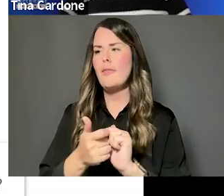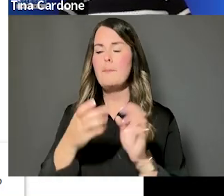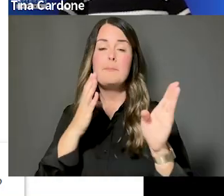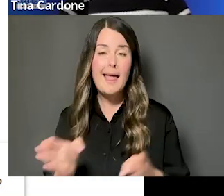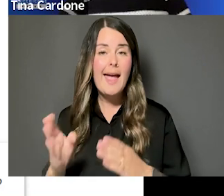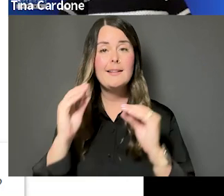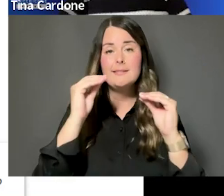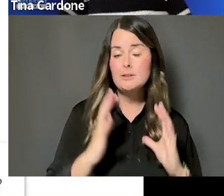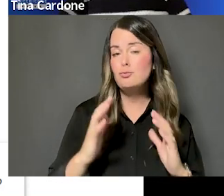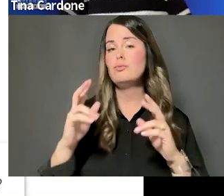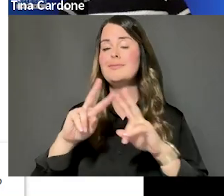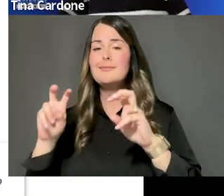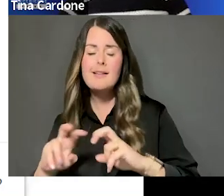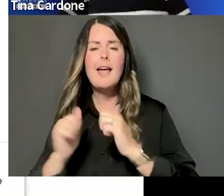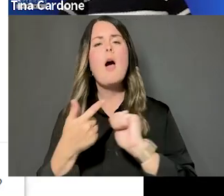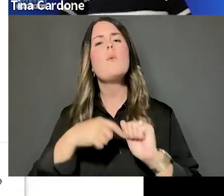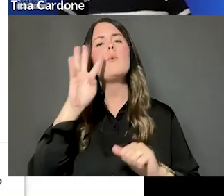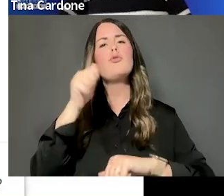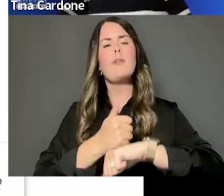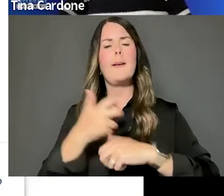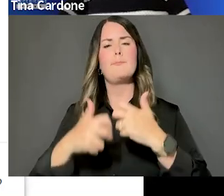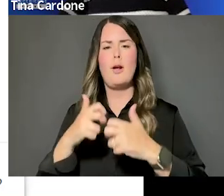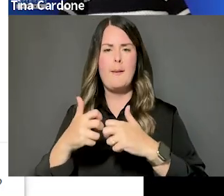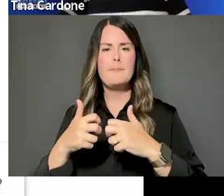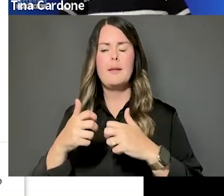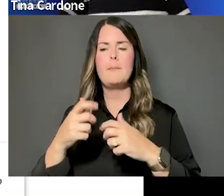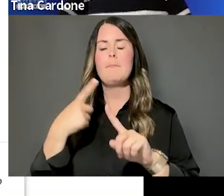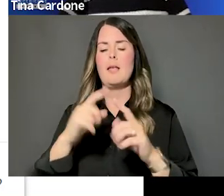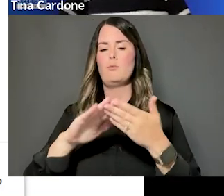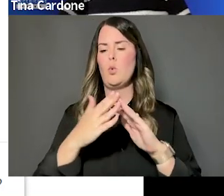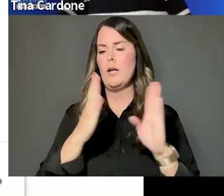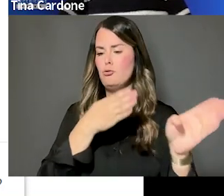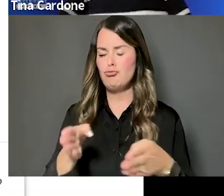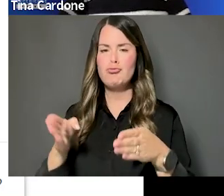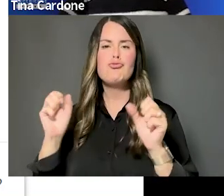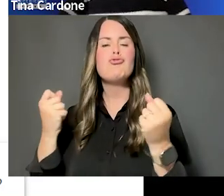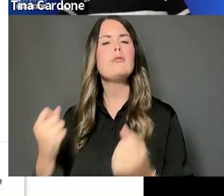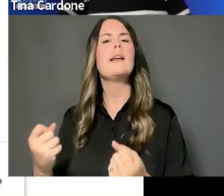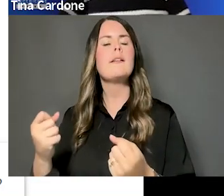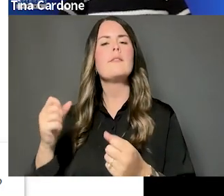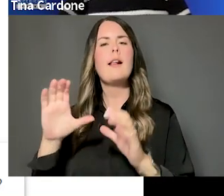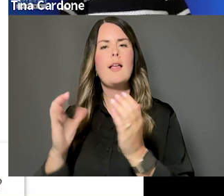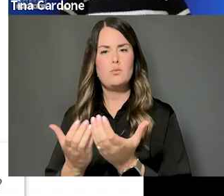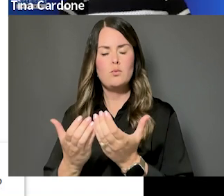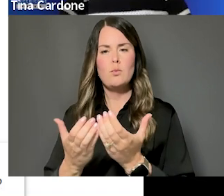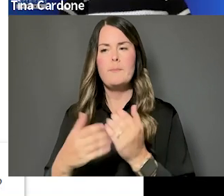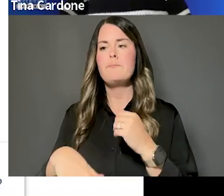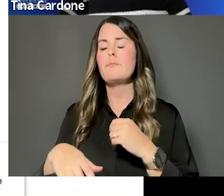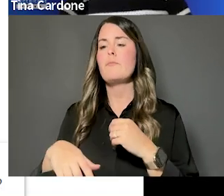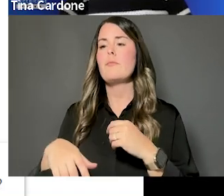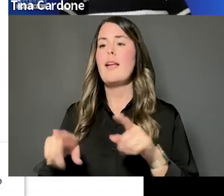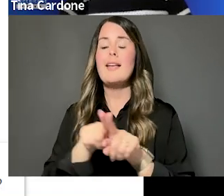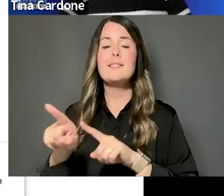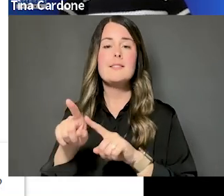choices, planning, teaching, assessing, and how we create a problem-based, community-driven classroom. Access and